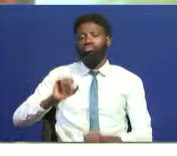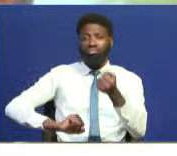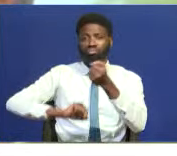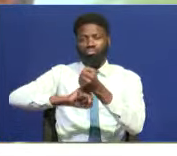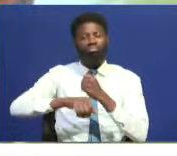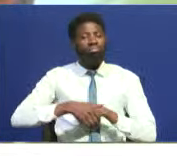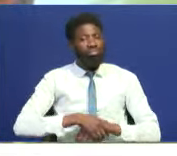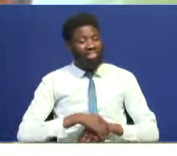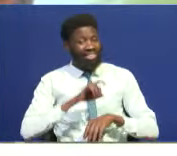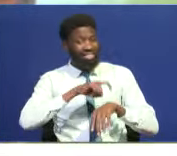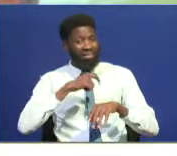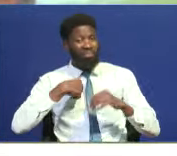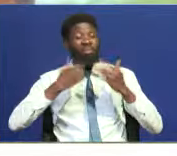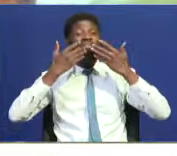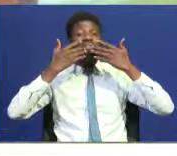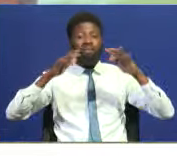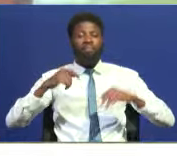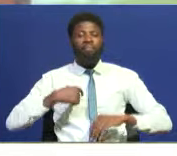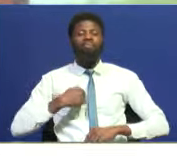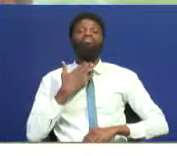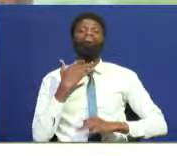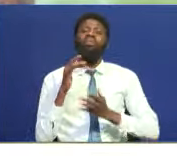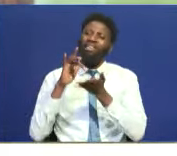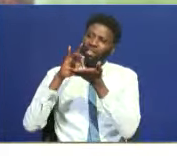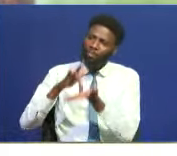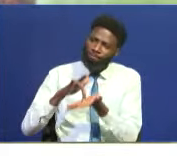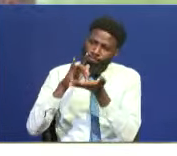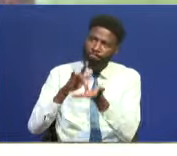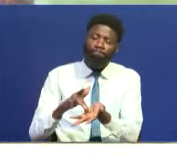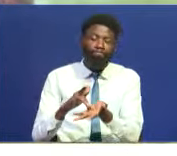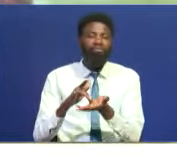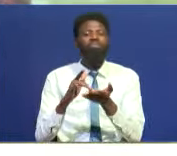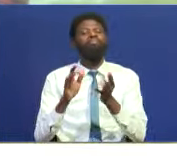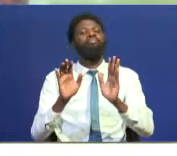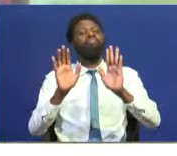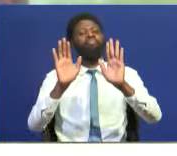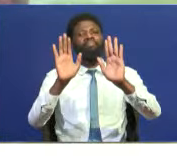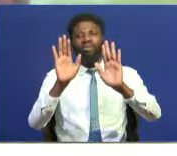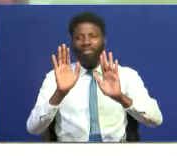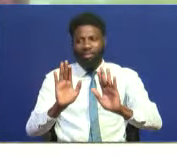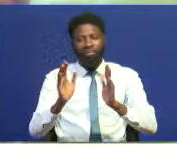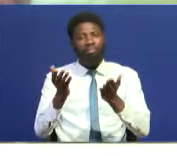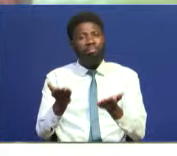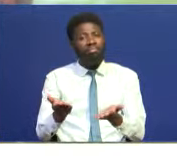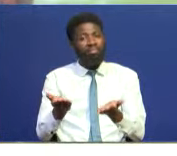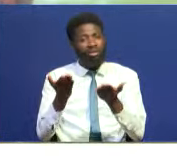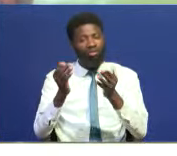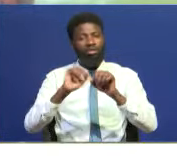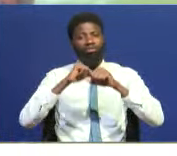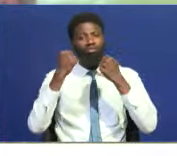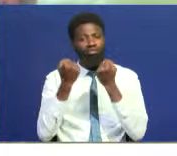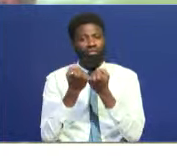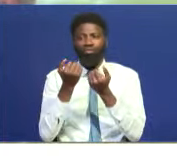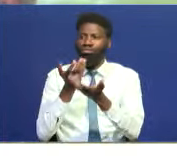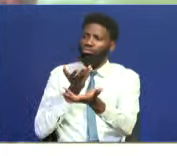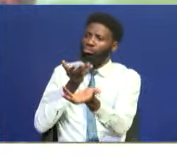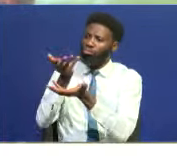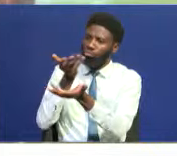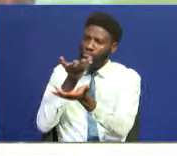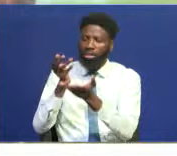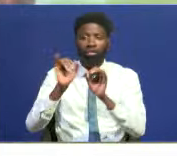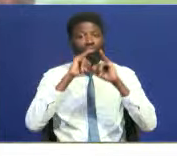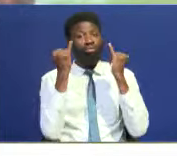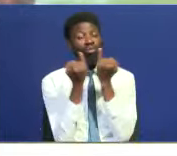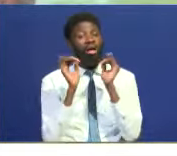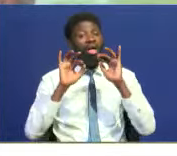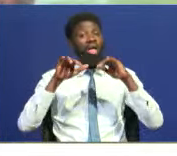conclude, I wish to emphasize the importance of strengthening the social dialogue institutions by increasing